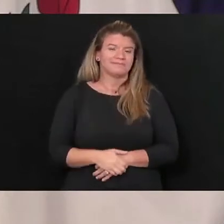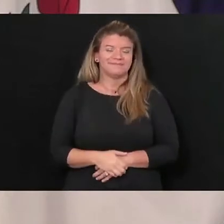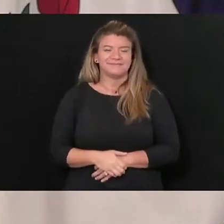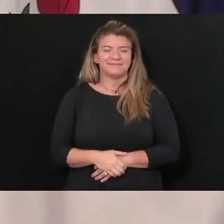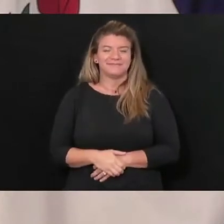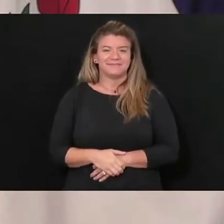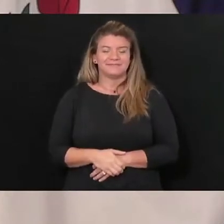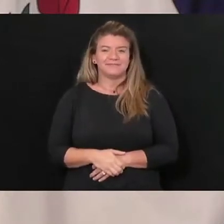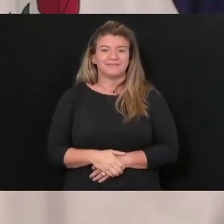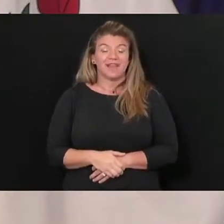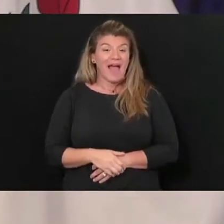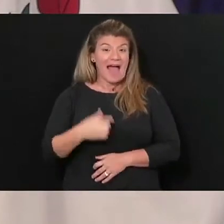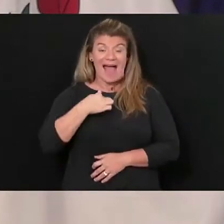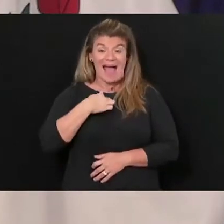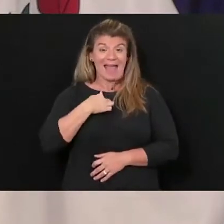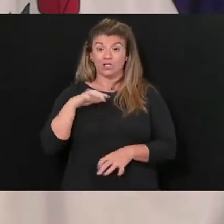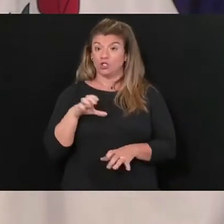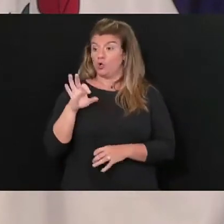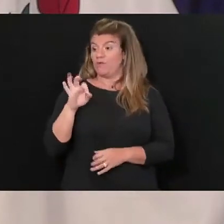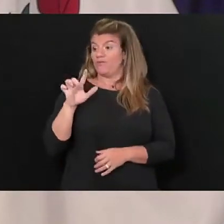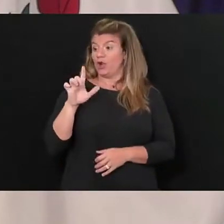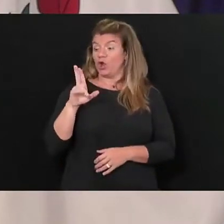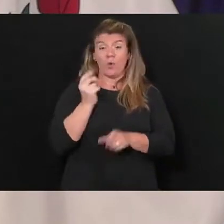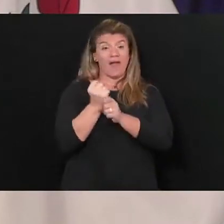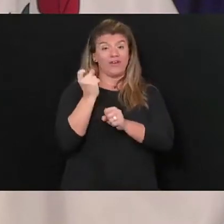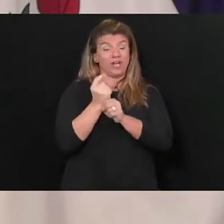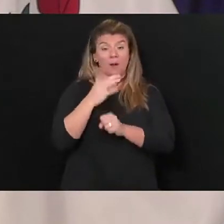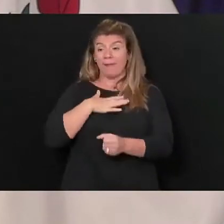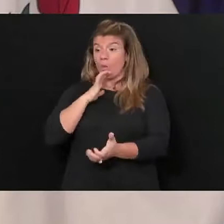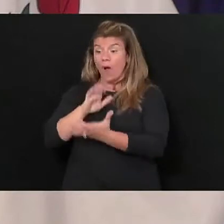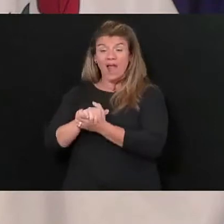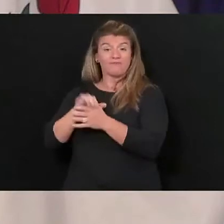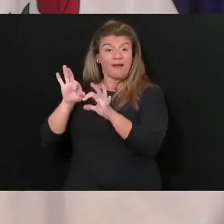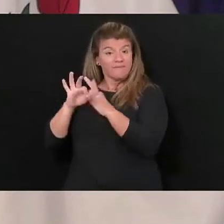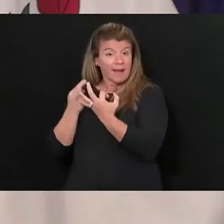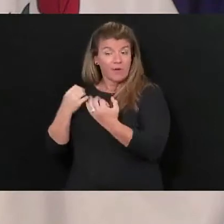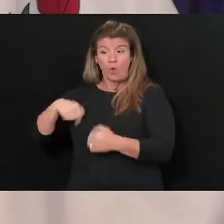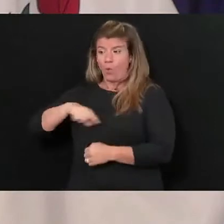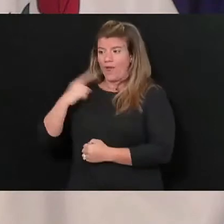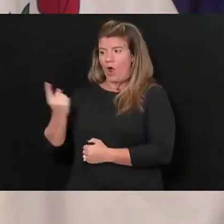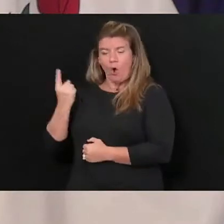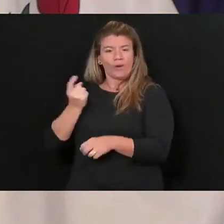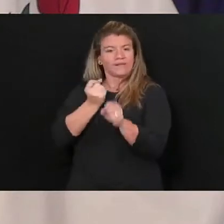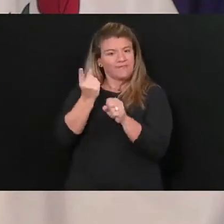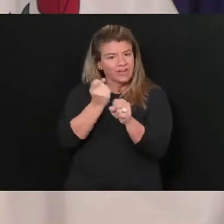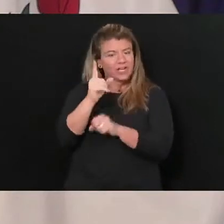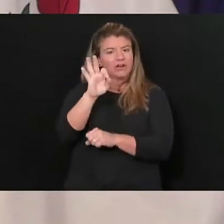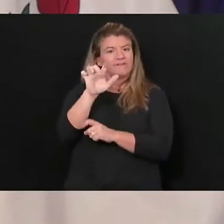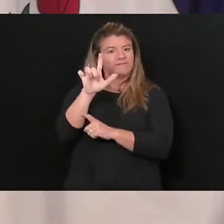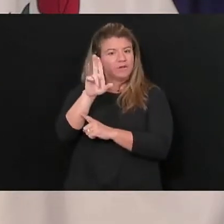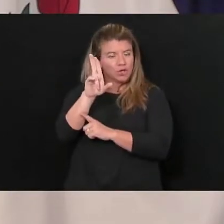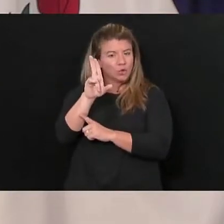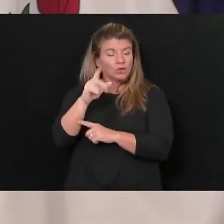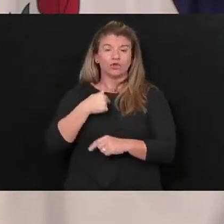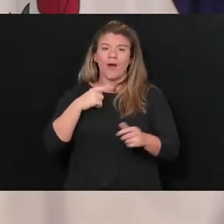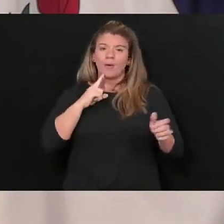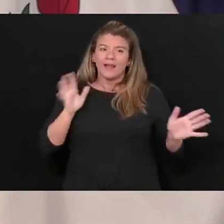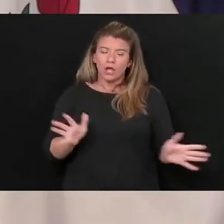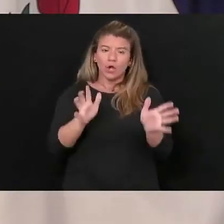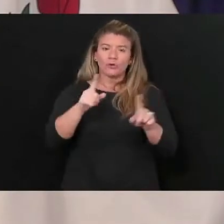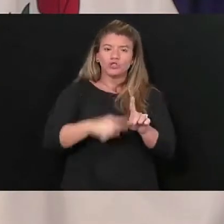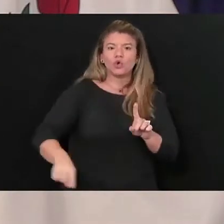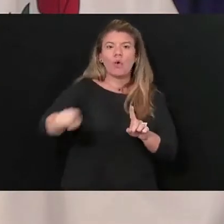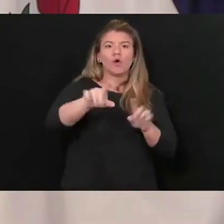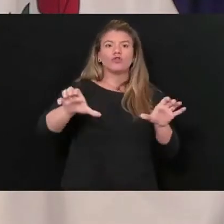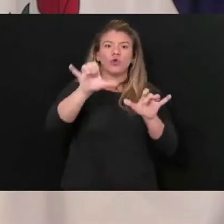get my flu shots every year, and as does Kathy and my family, and so I highly encourage you to follow up on your flu shot